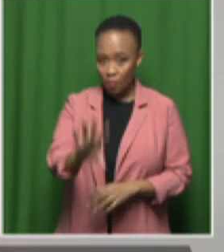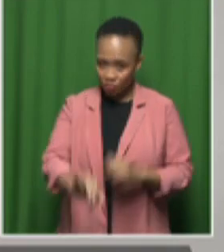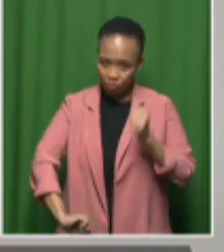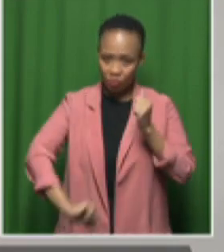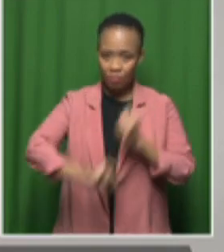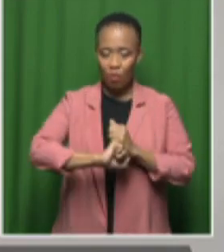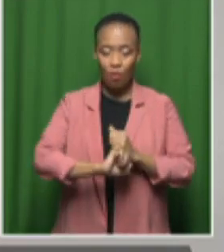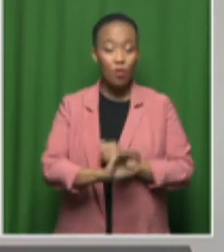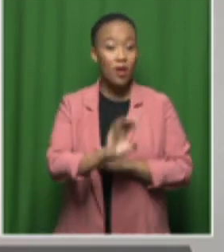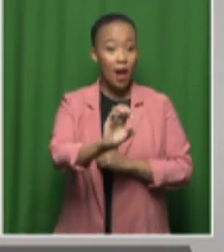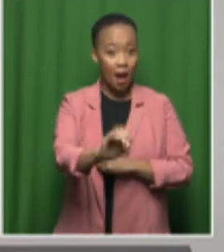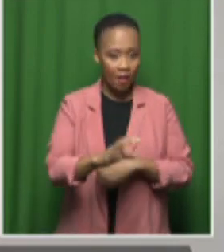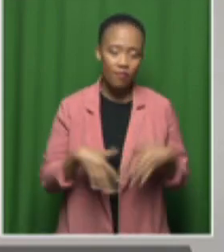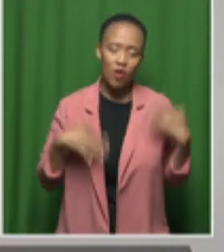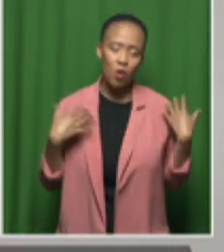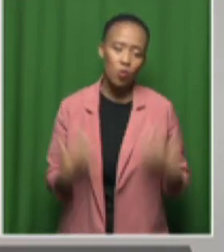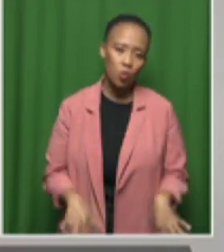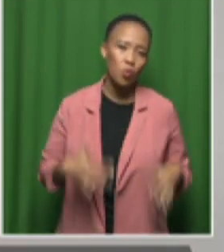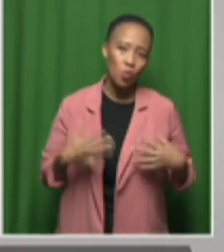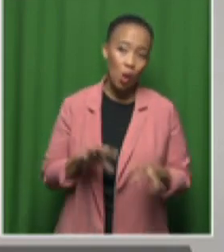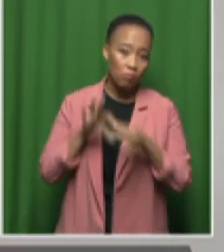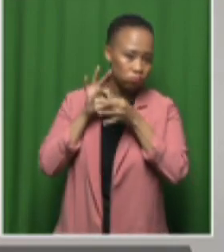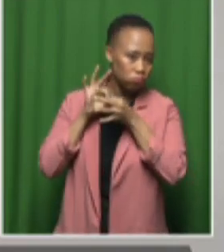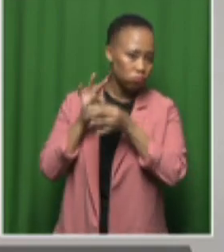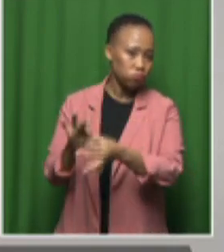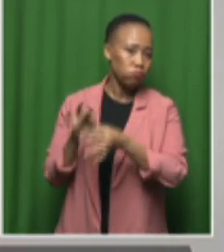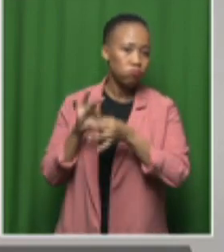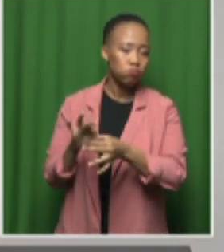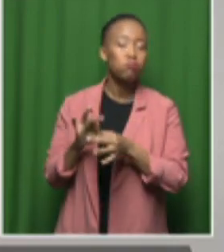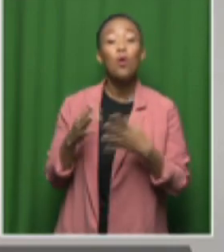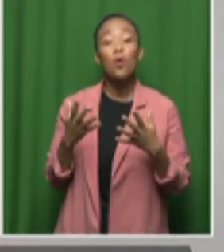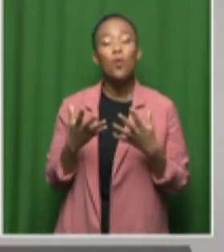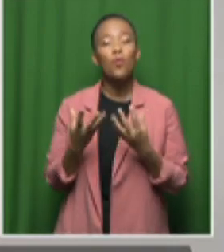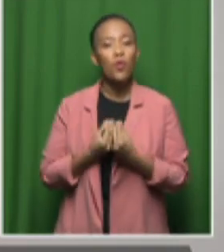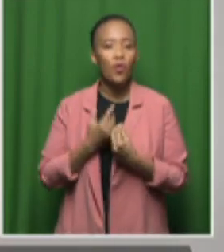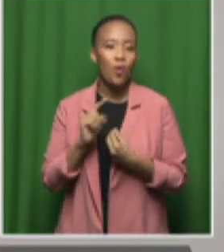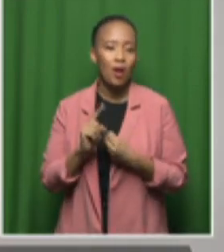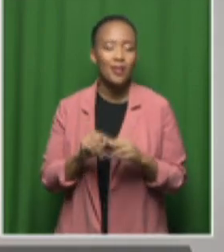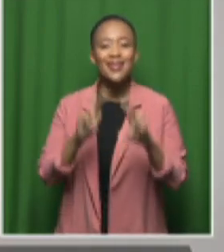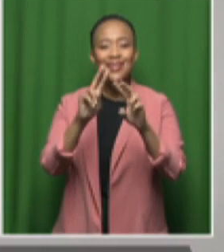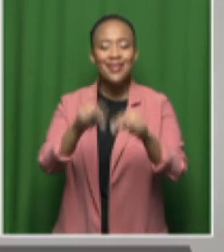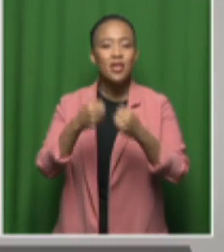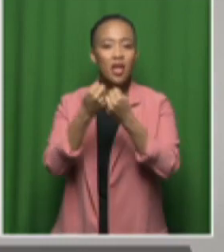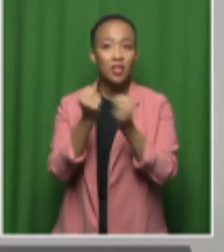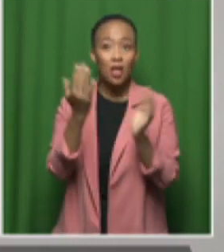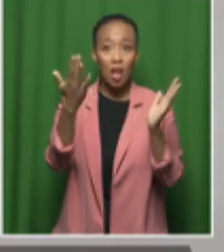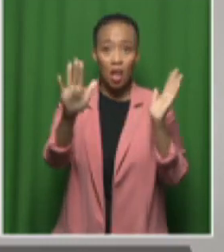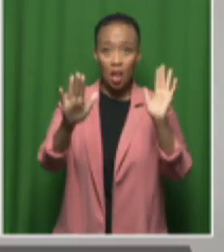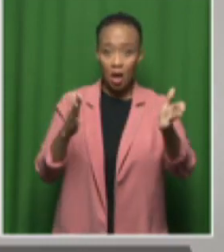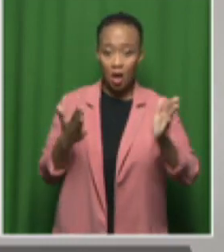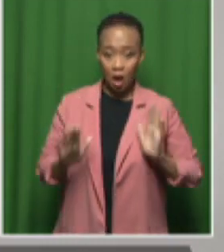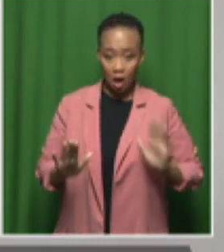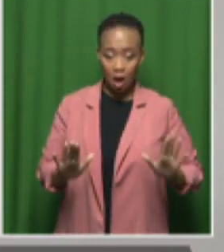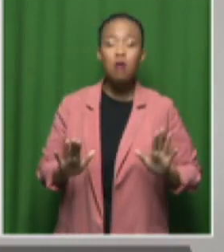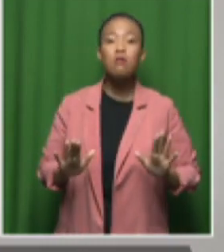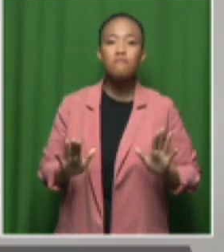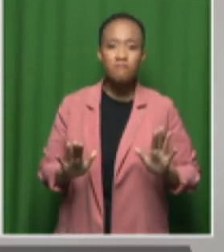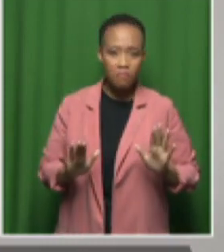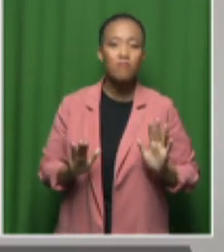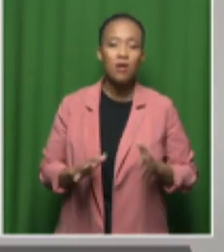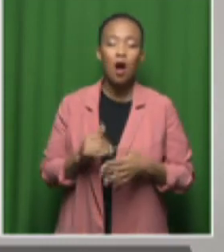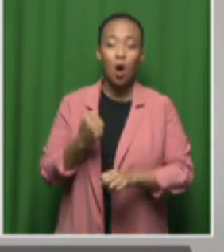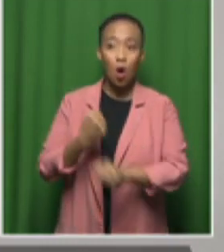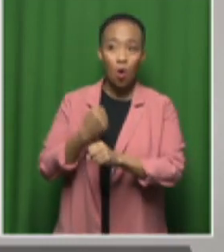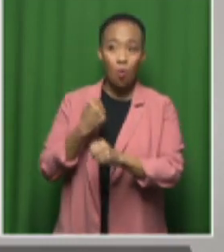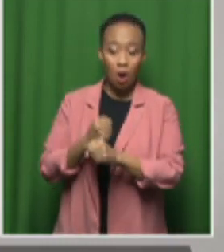an incredible relationship with the National Gallery, who's been really supportive in being able to bring the works to South